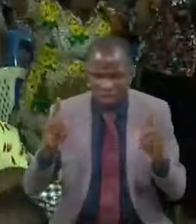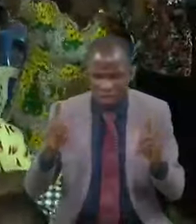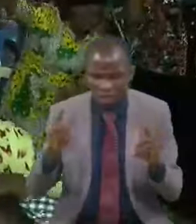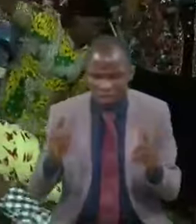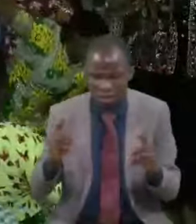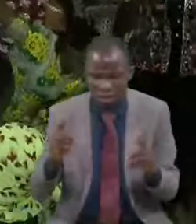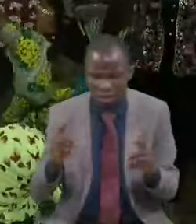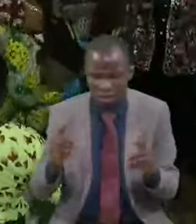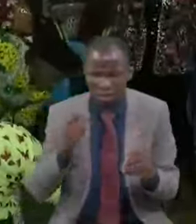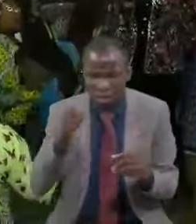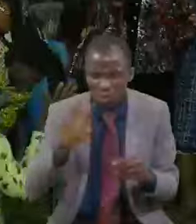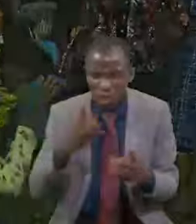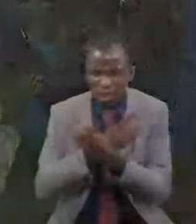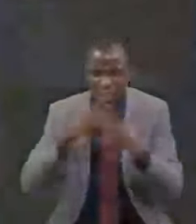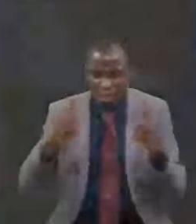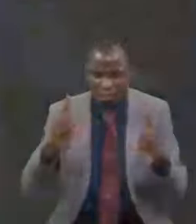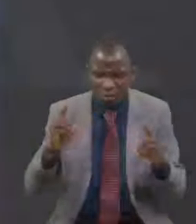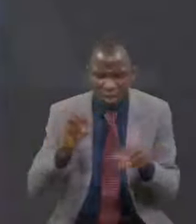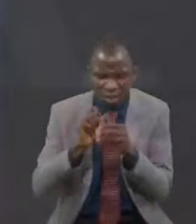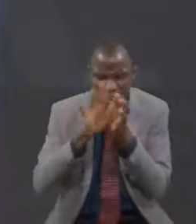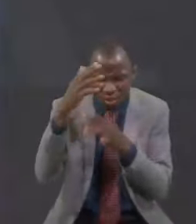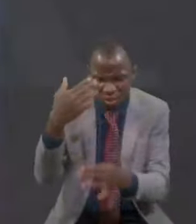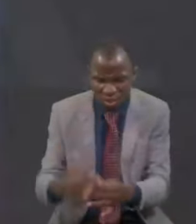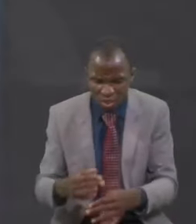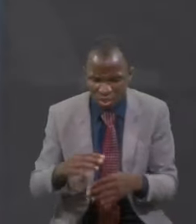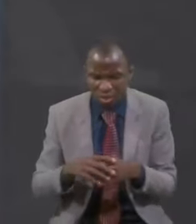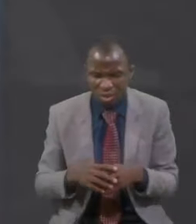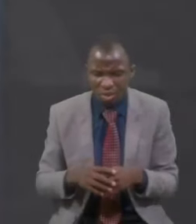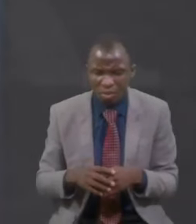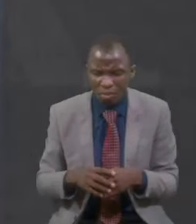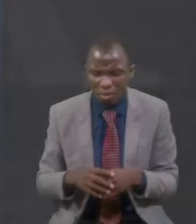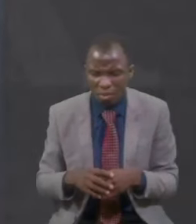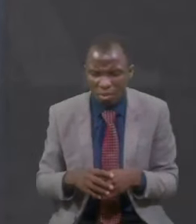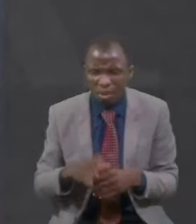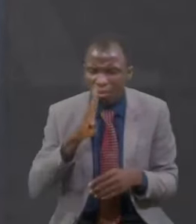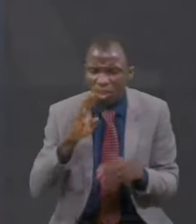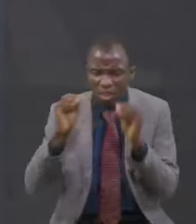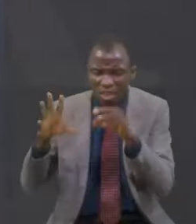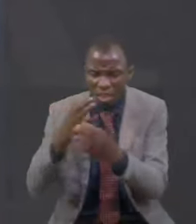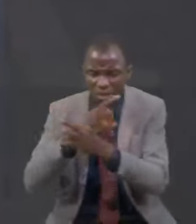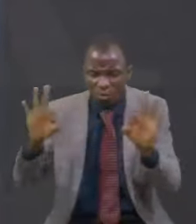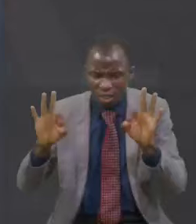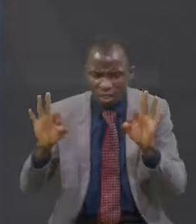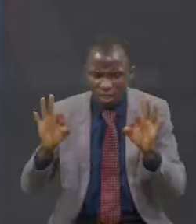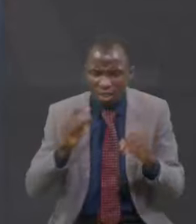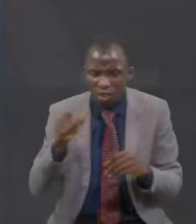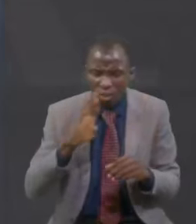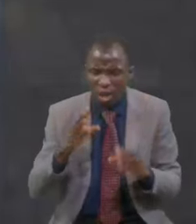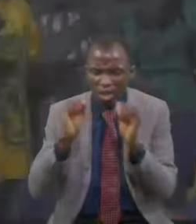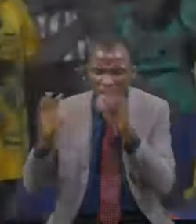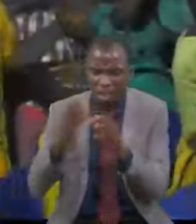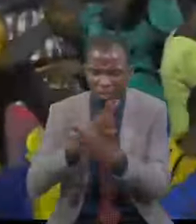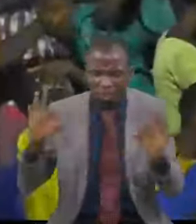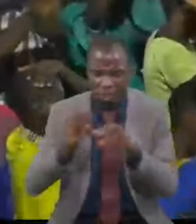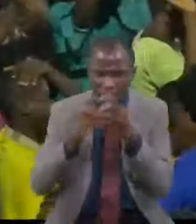are delivered. Be set free. You are set free in